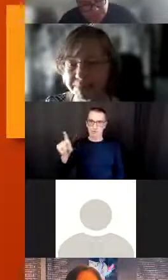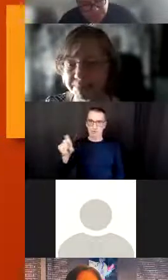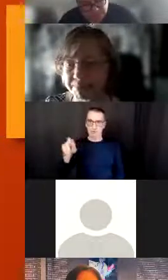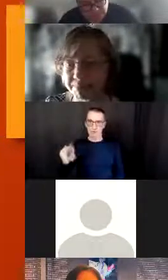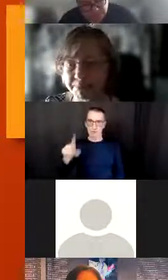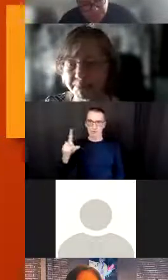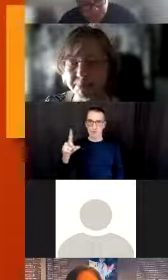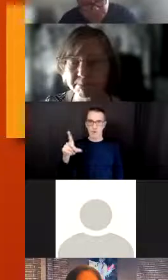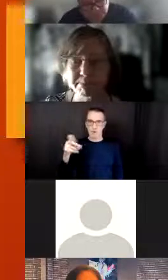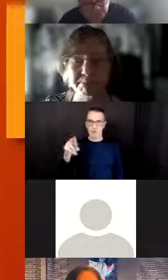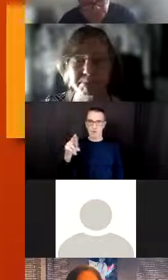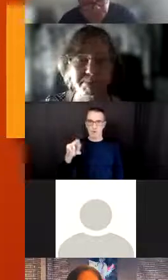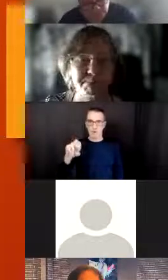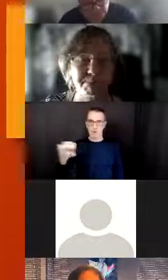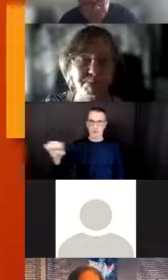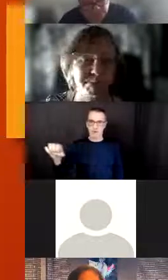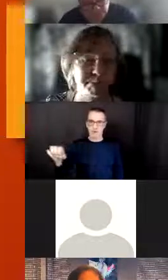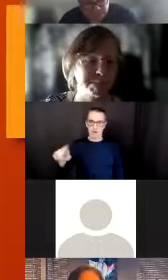degree?